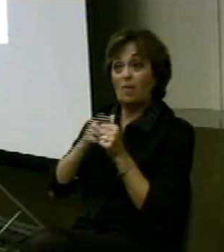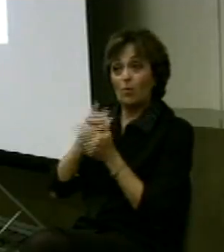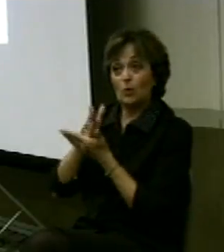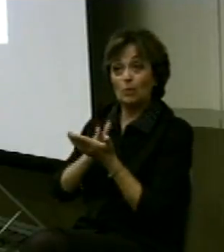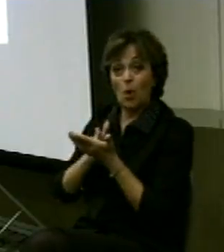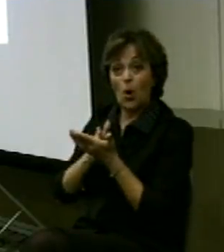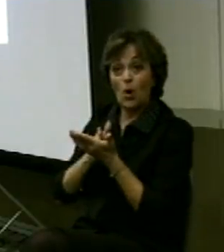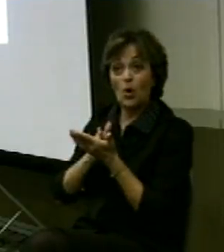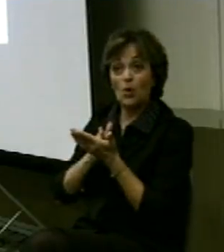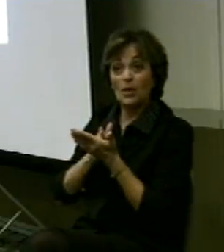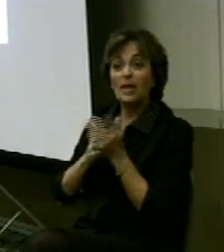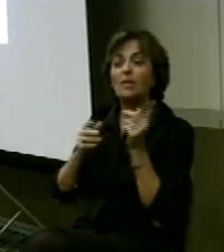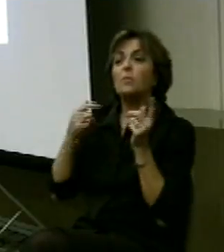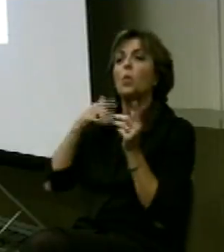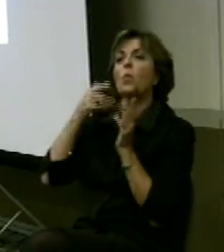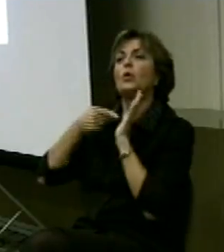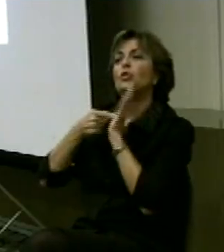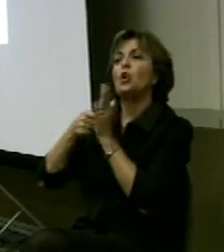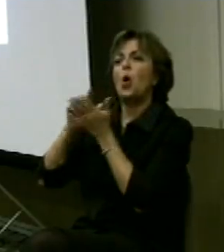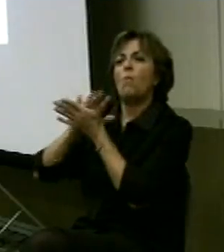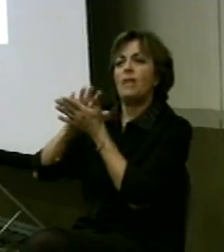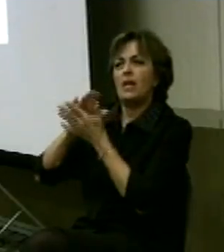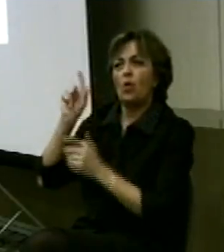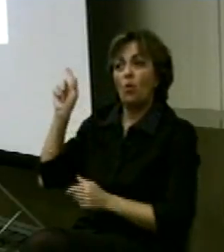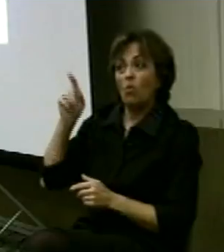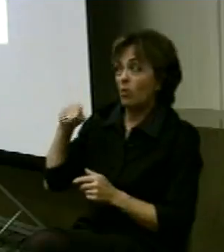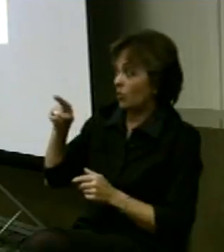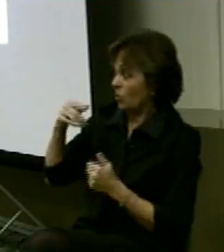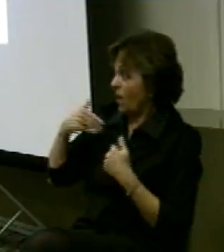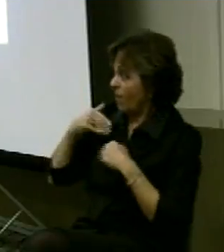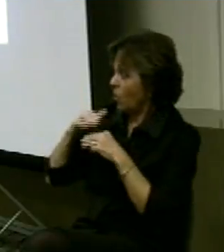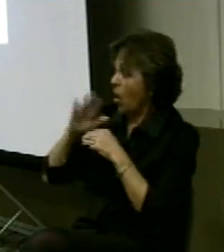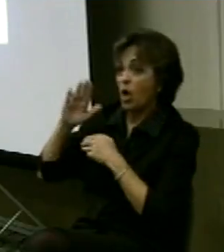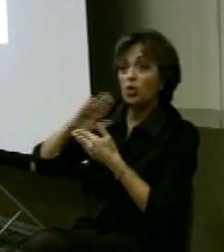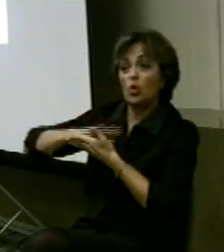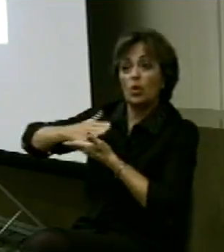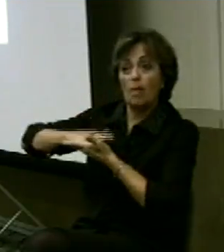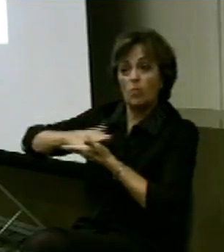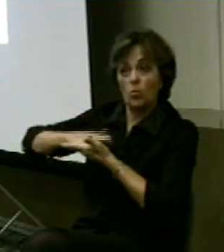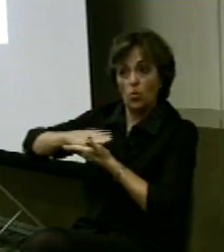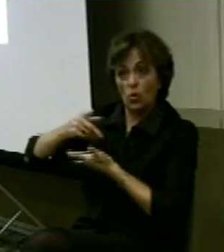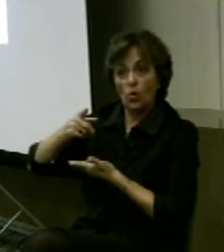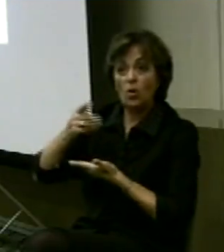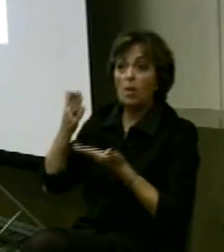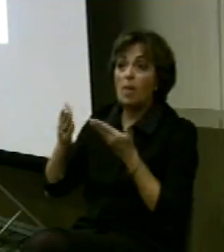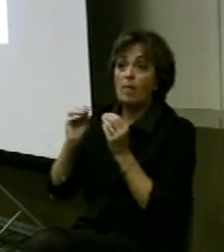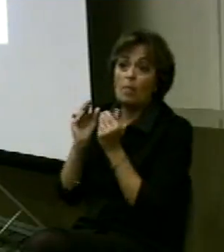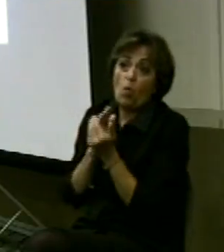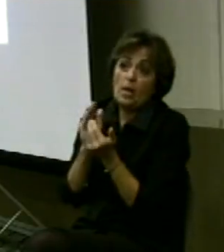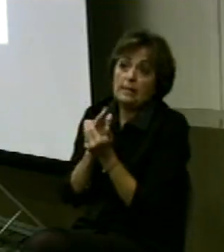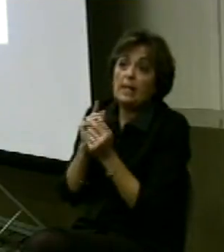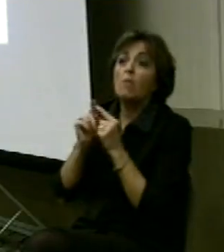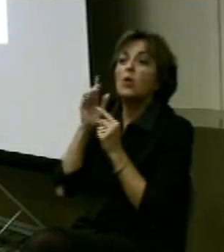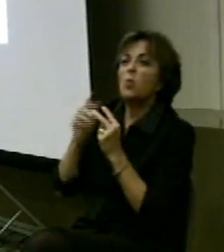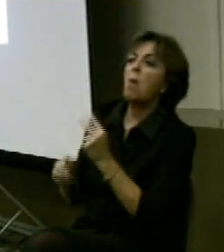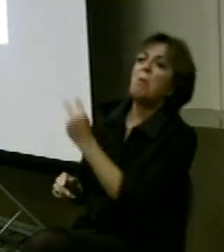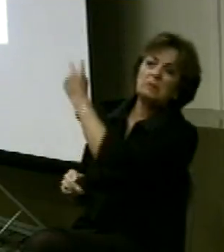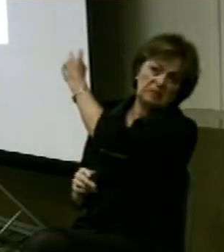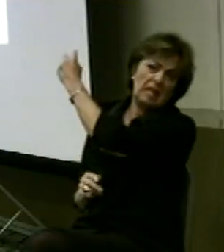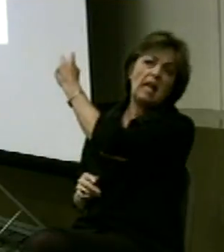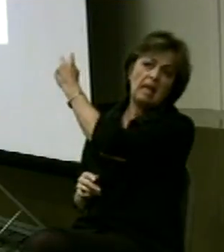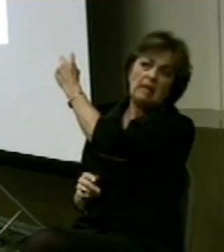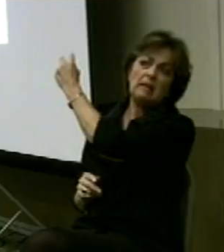this? We're going to show a video, and if you have it on your computers, it might be easier, but you will see it up on the